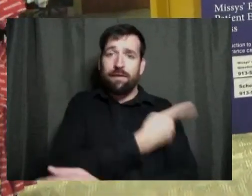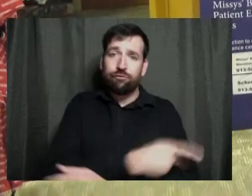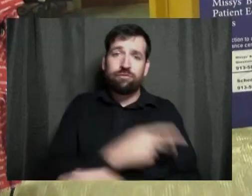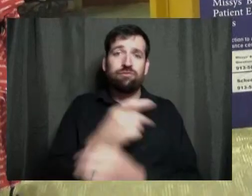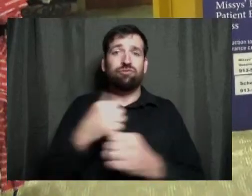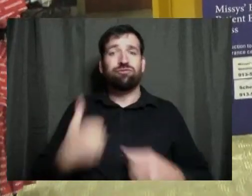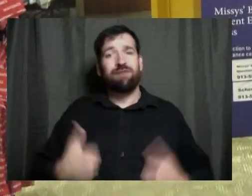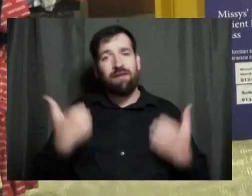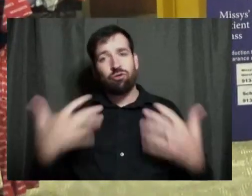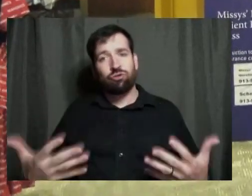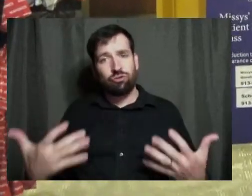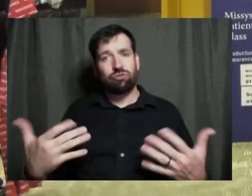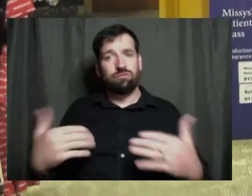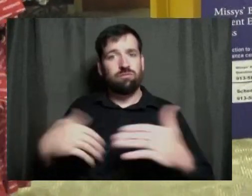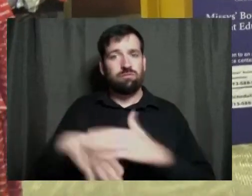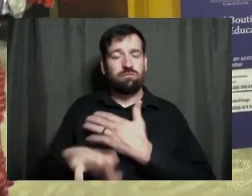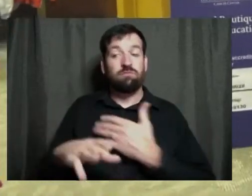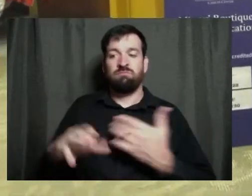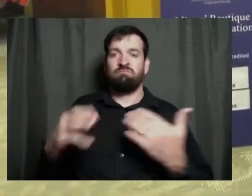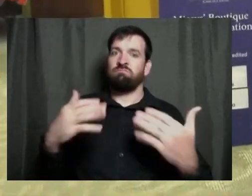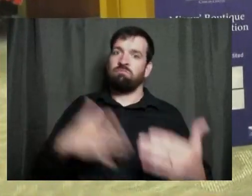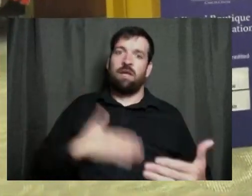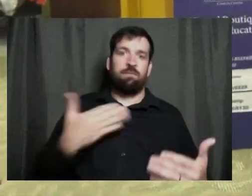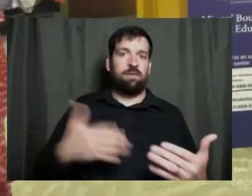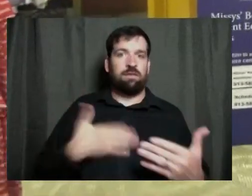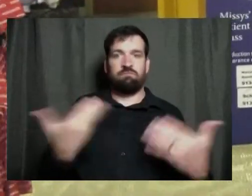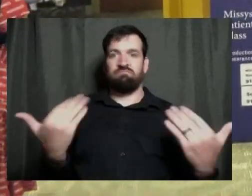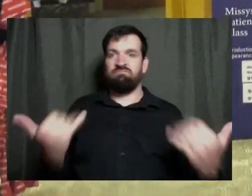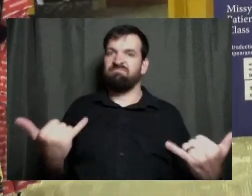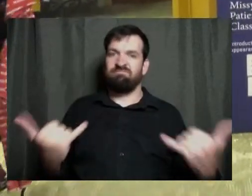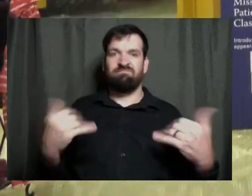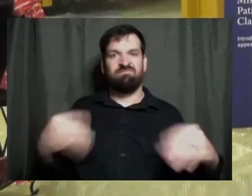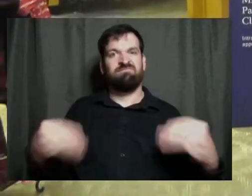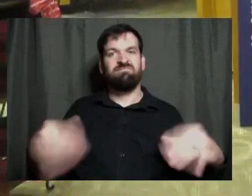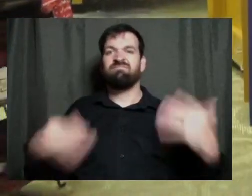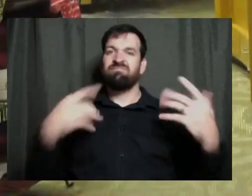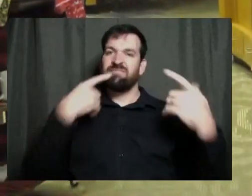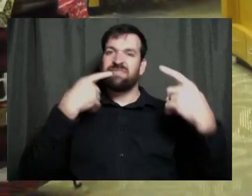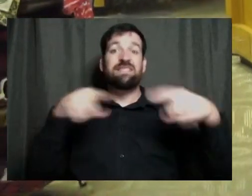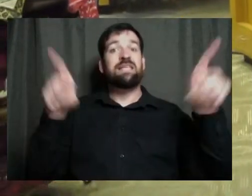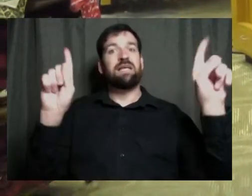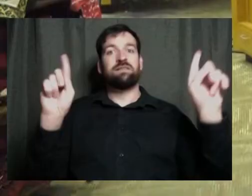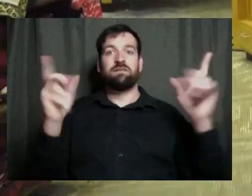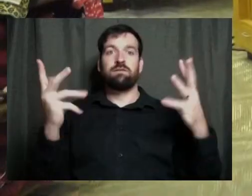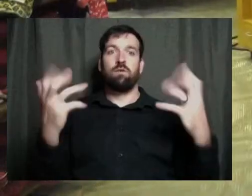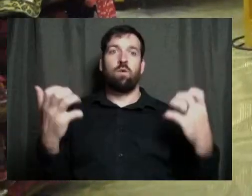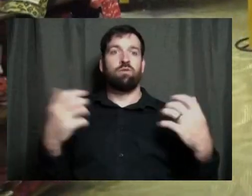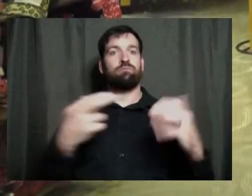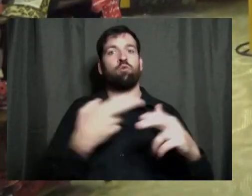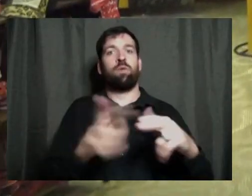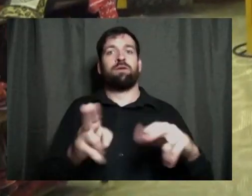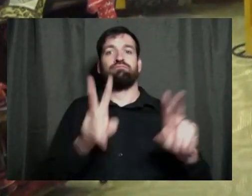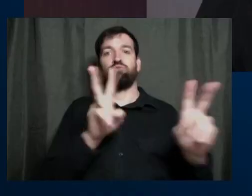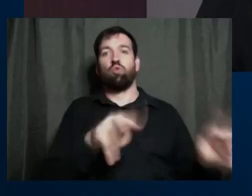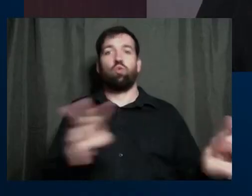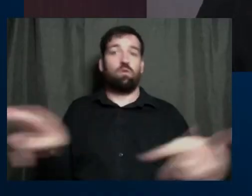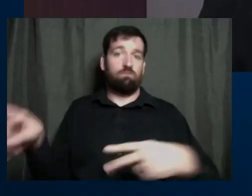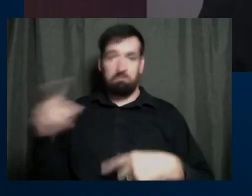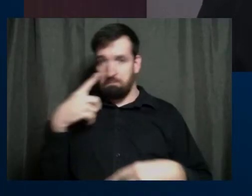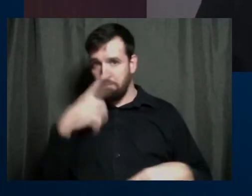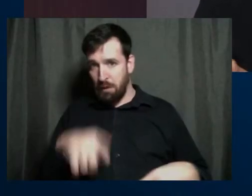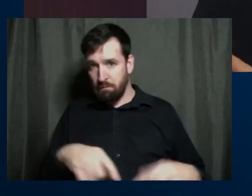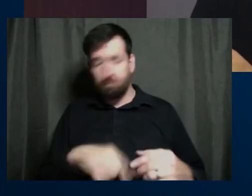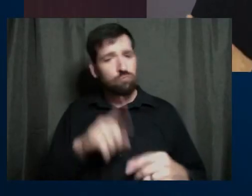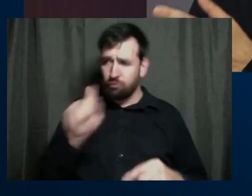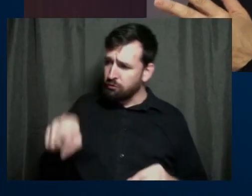so happy that the boutique has turned out to be such a success, and I'd like to give you a quick tour, if I may. Yes, please do. And I know